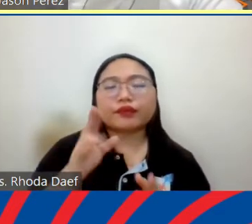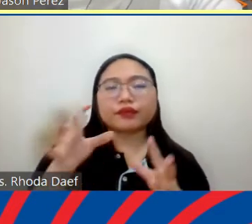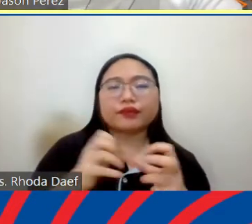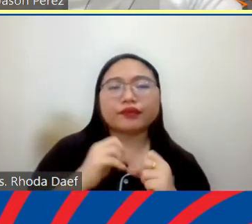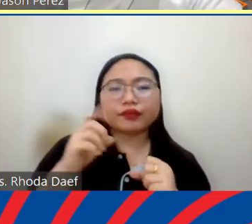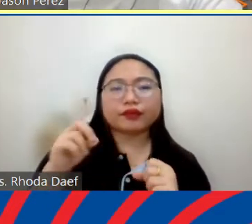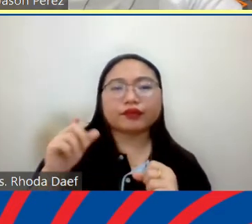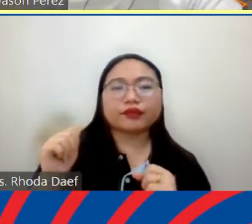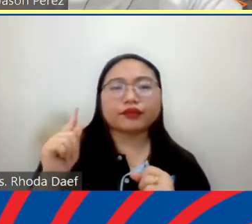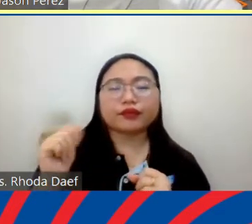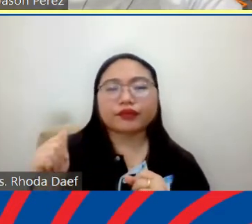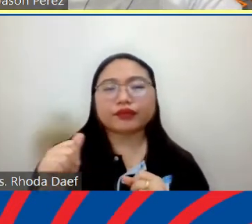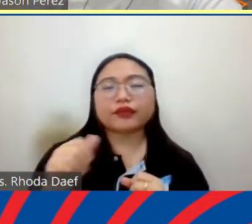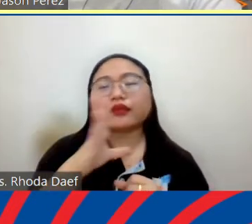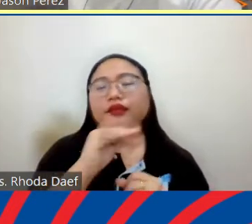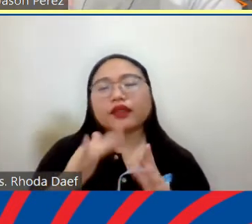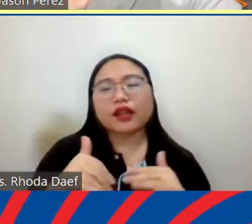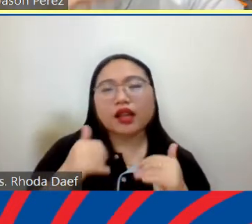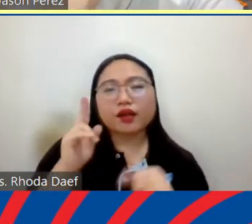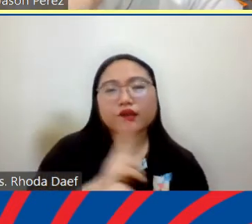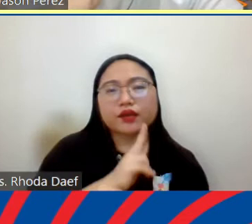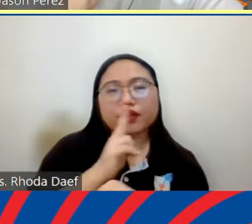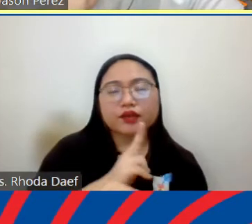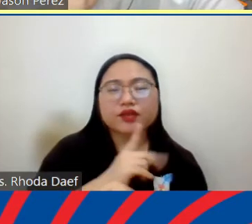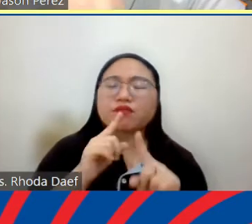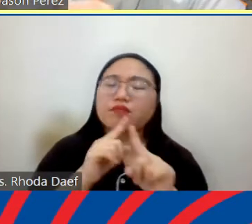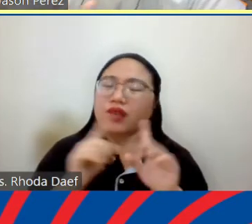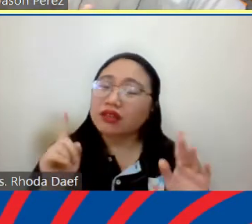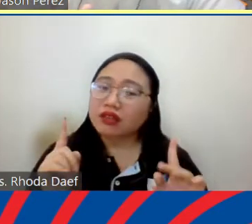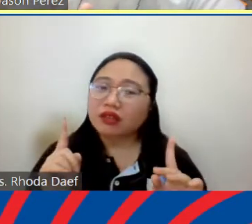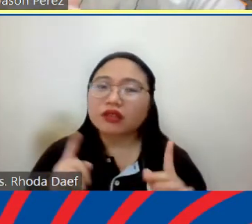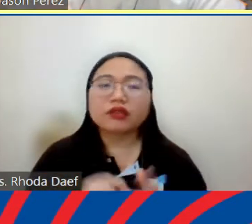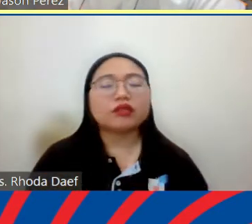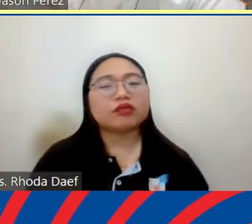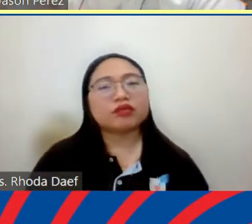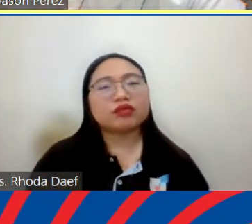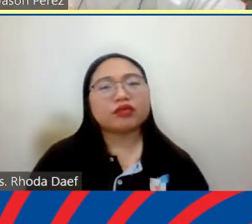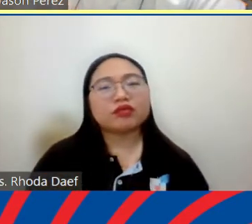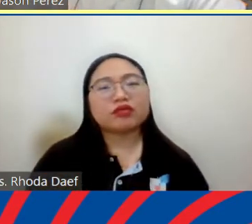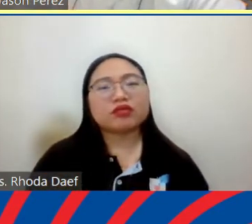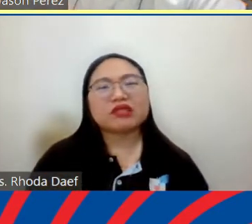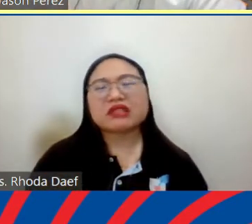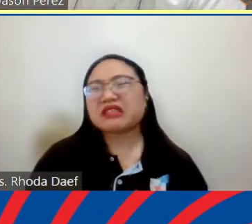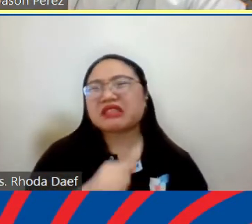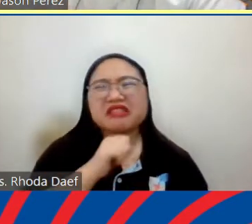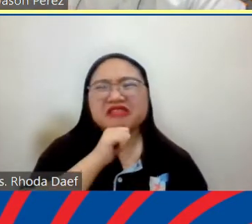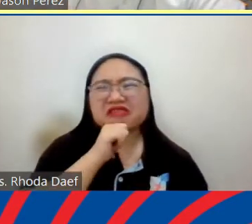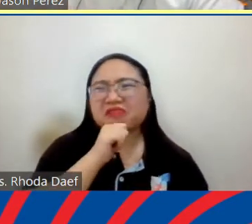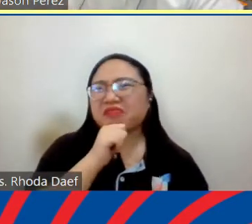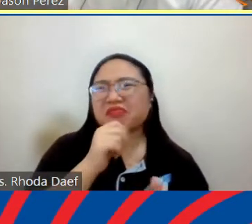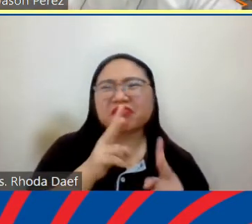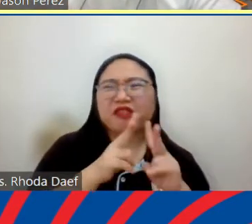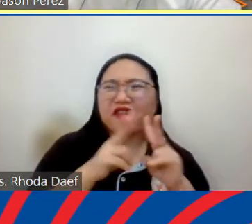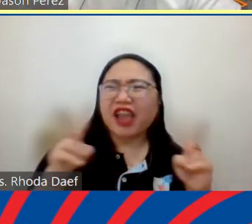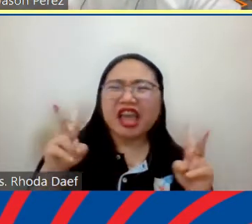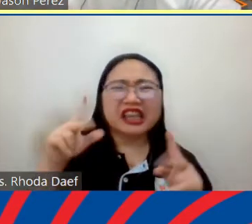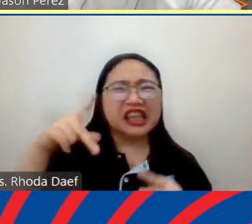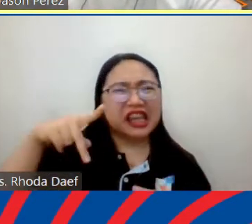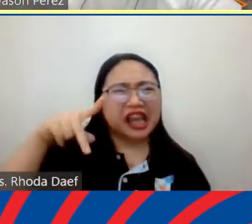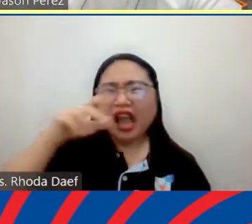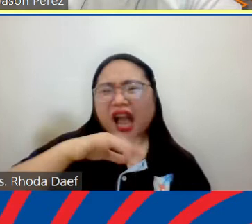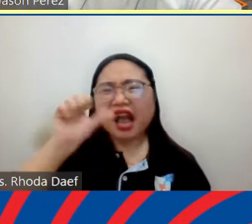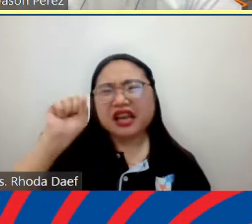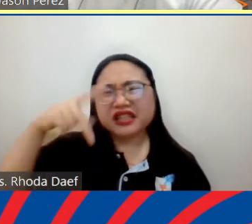how are they going to use it. However, hindi siya masyadong specific for